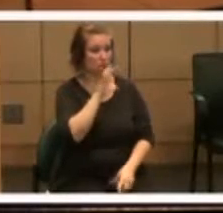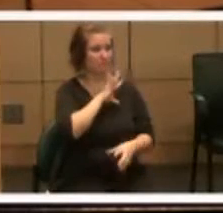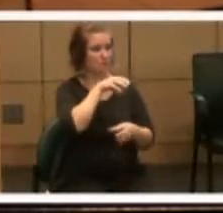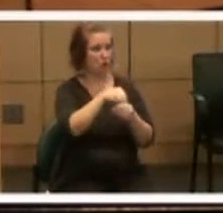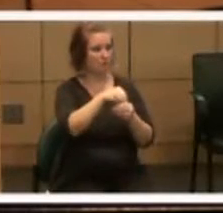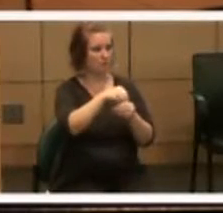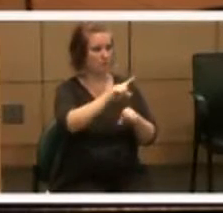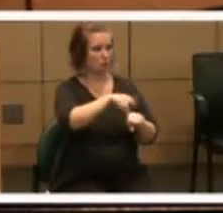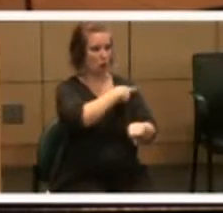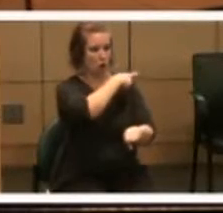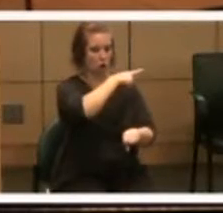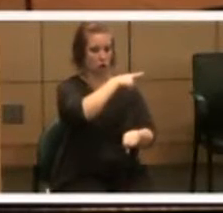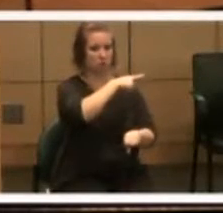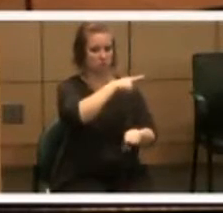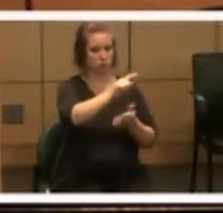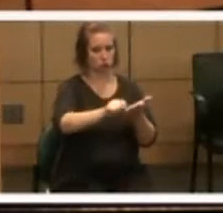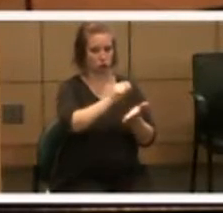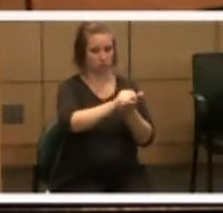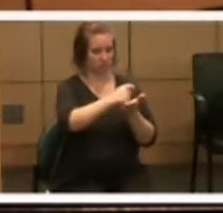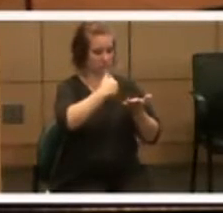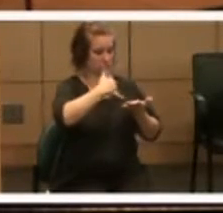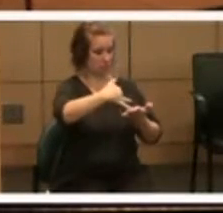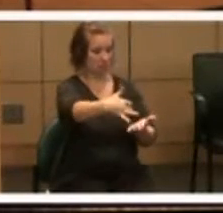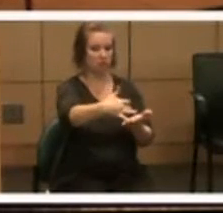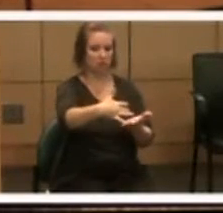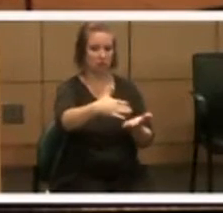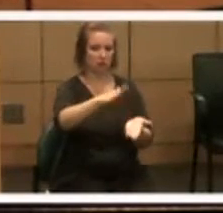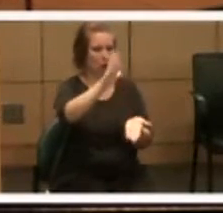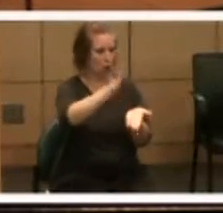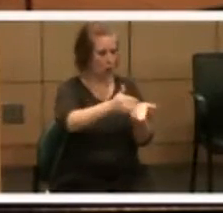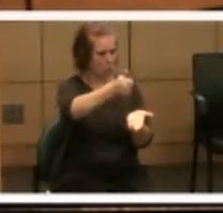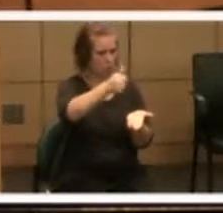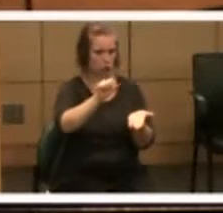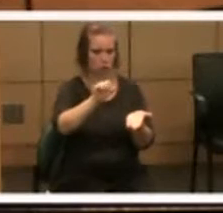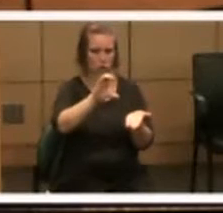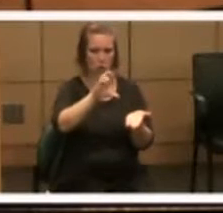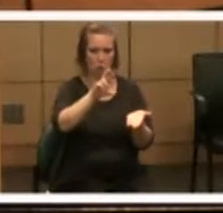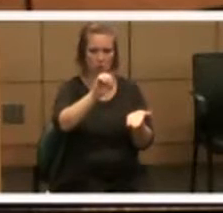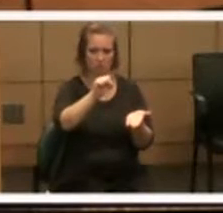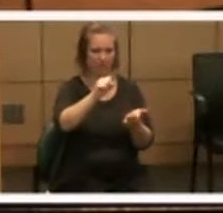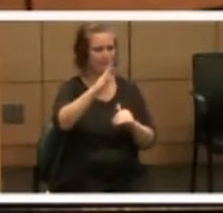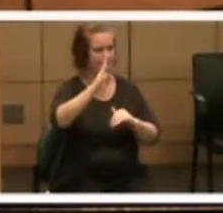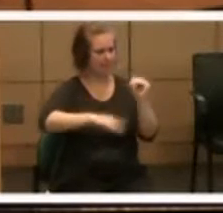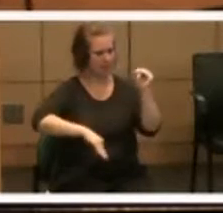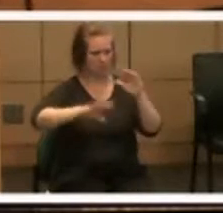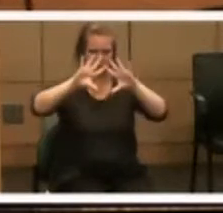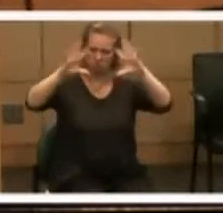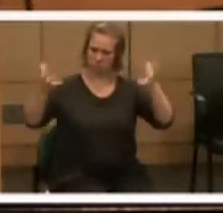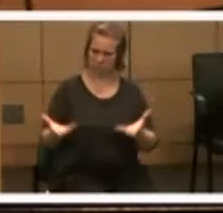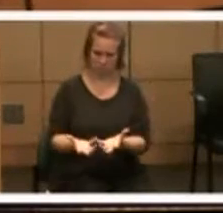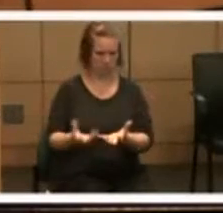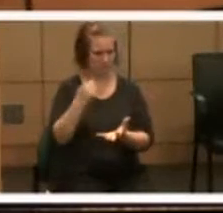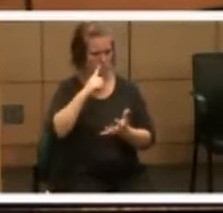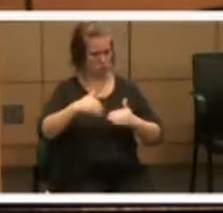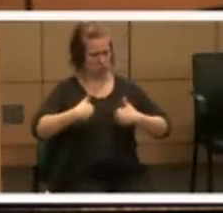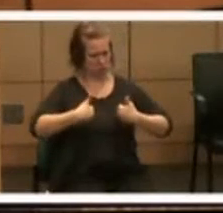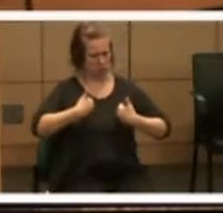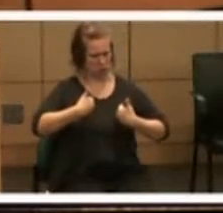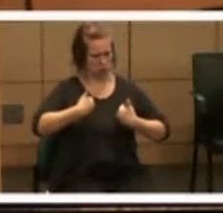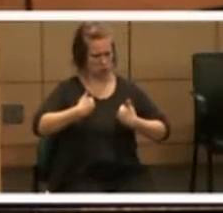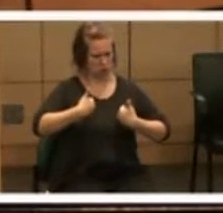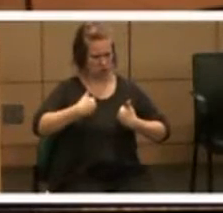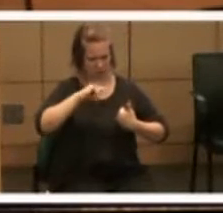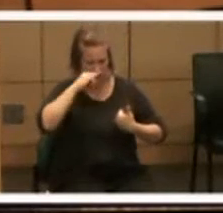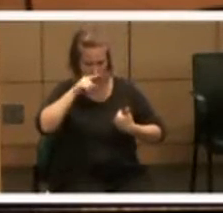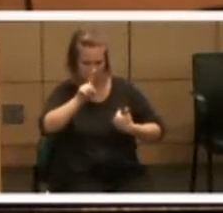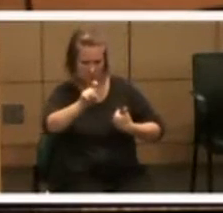study had lower scores than your overall sample in the younger kids. Do you think there's